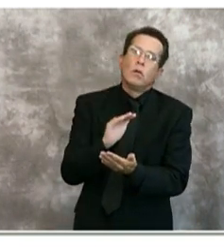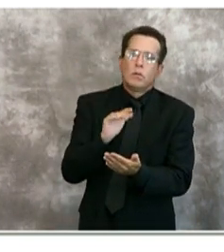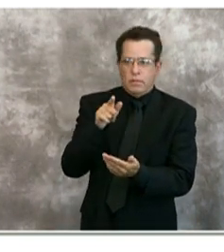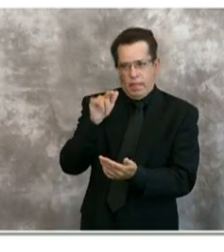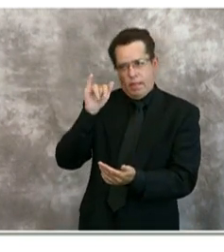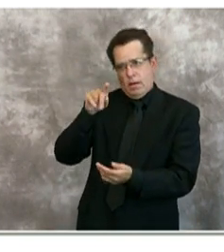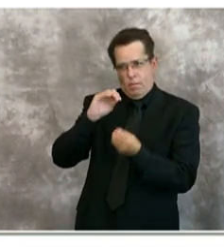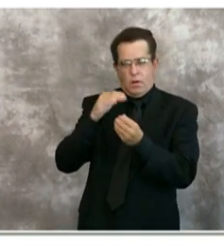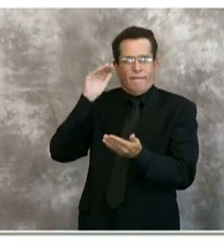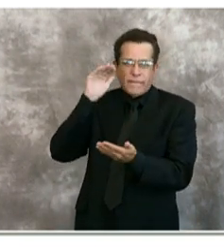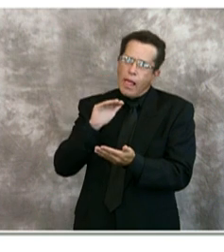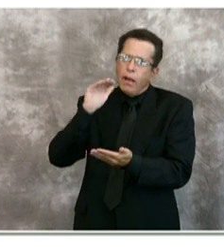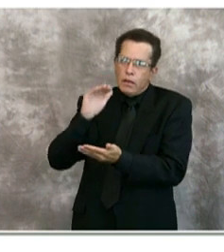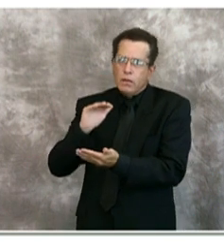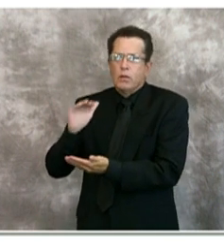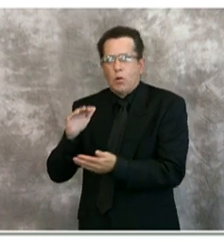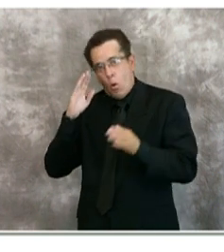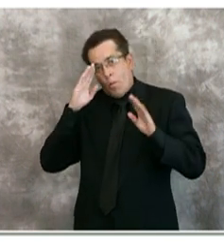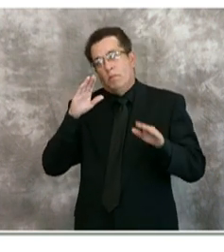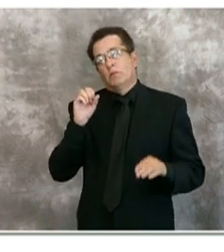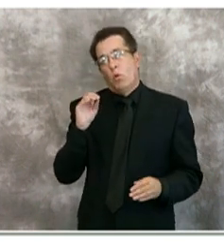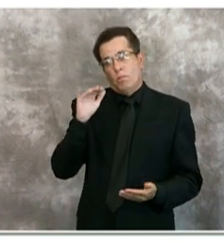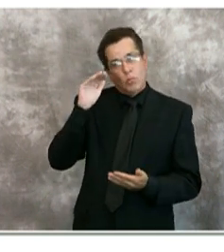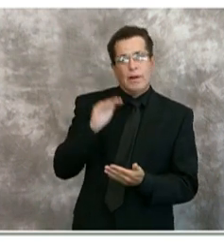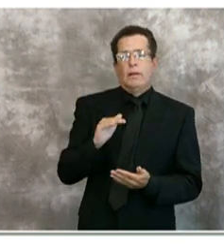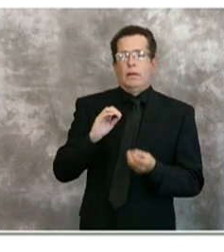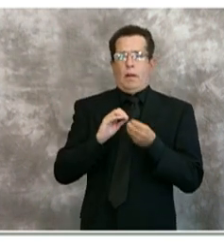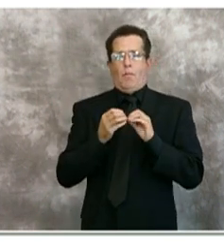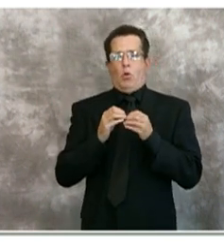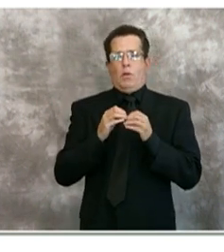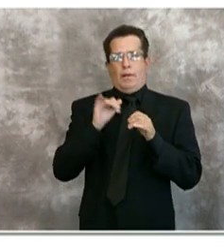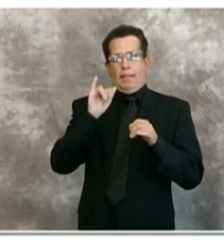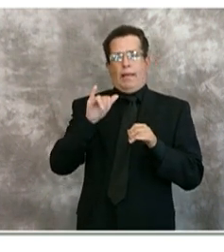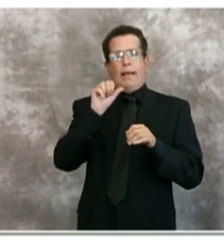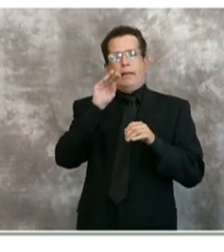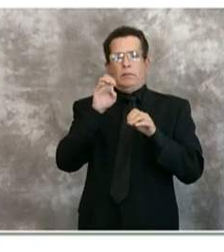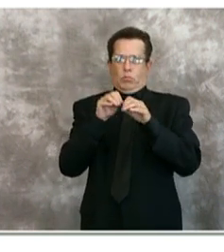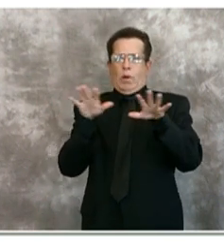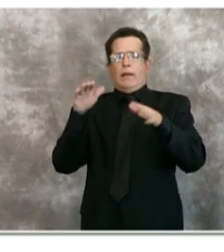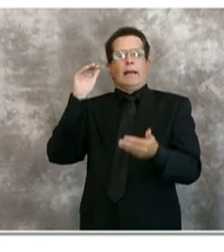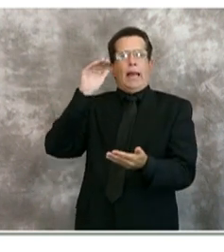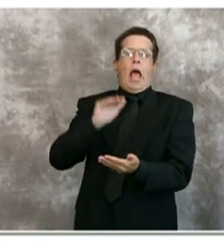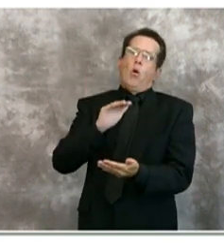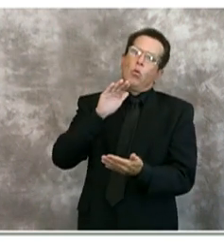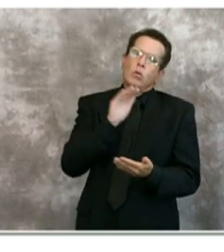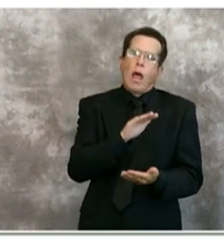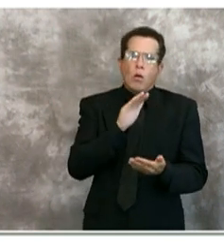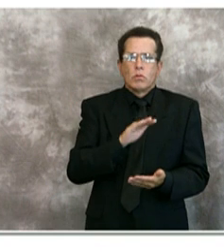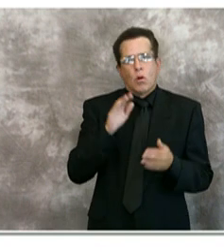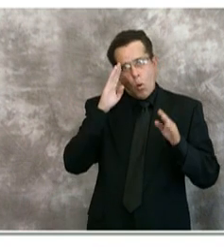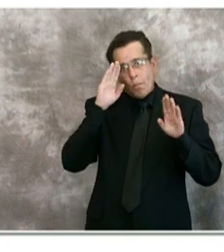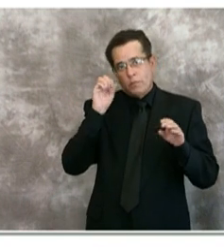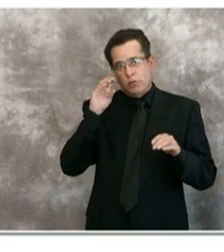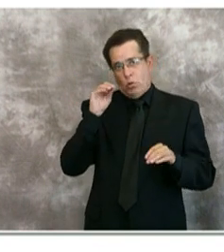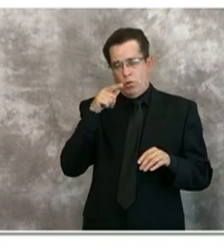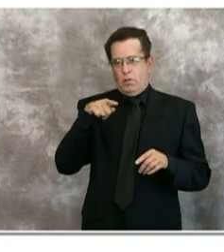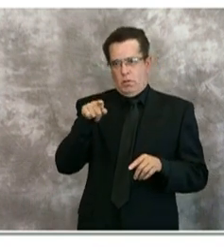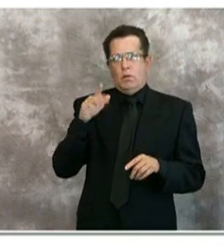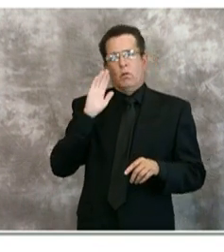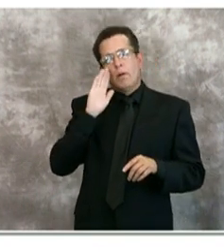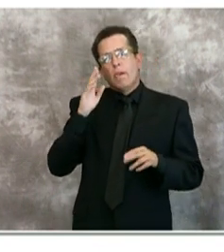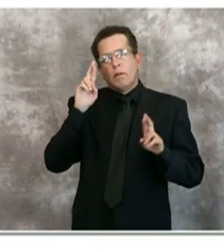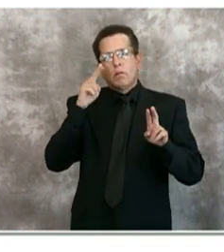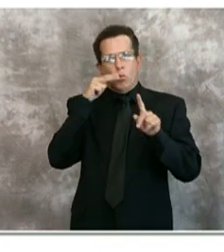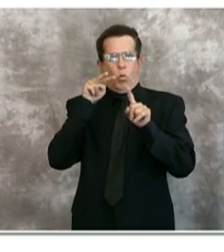flatten again the curve and bring our number of cases down as these actions help to